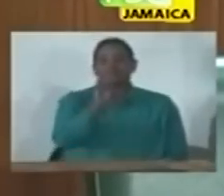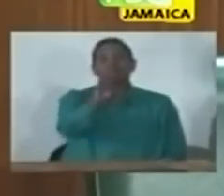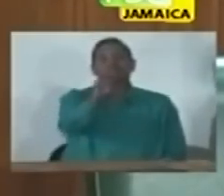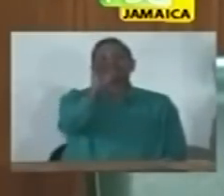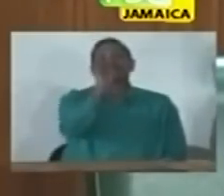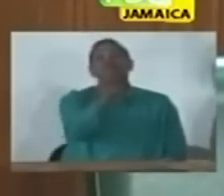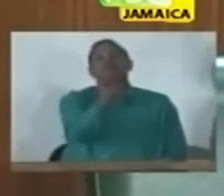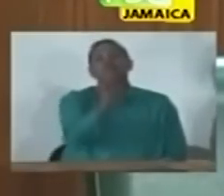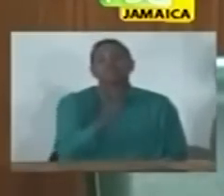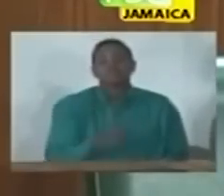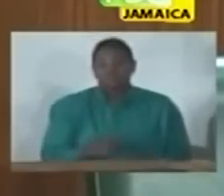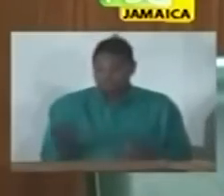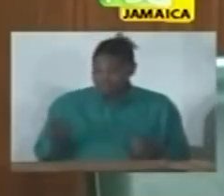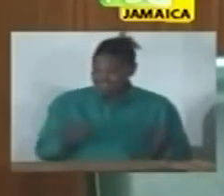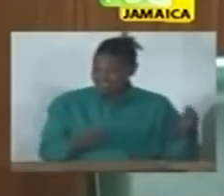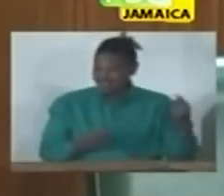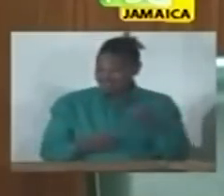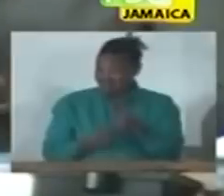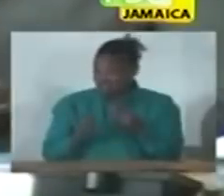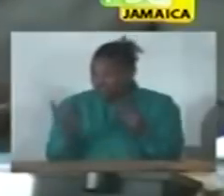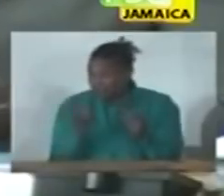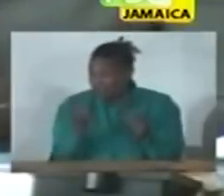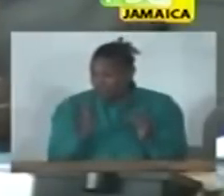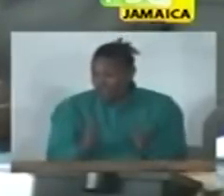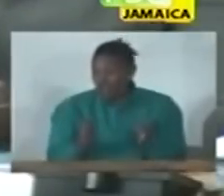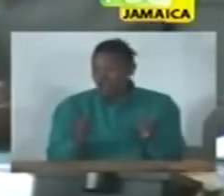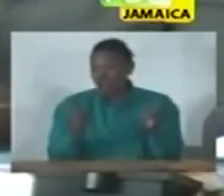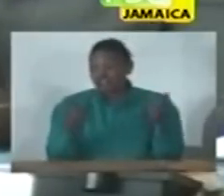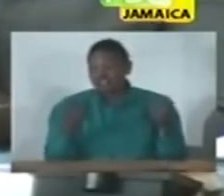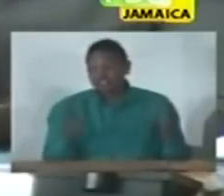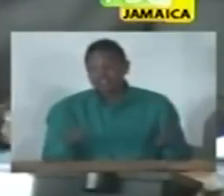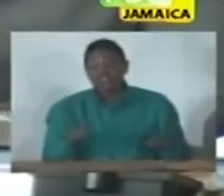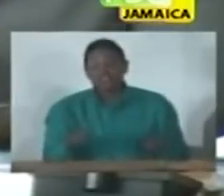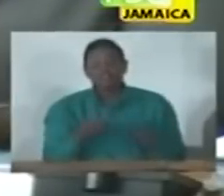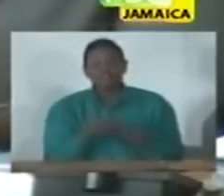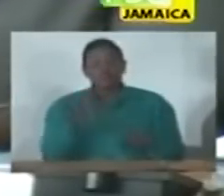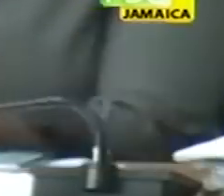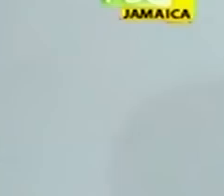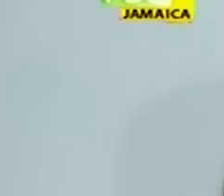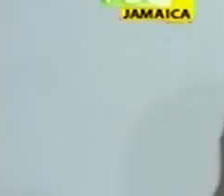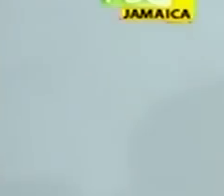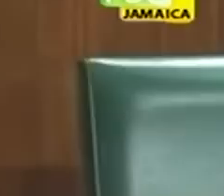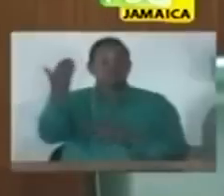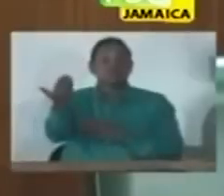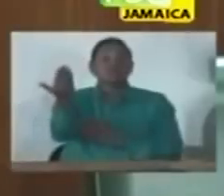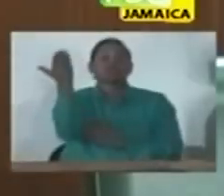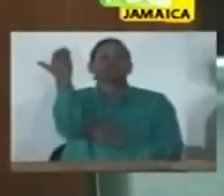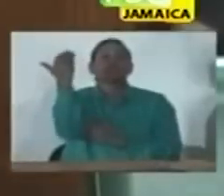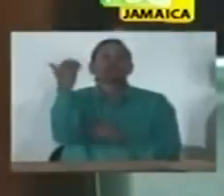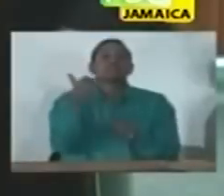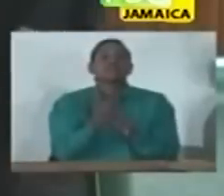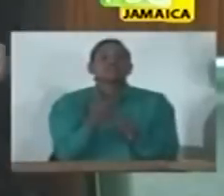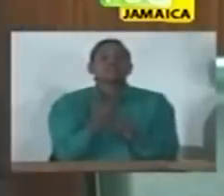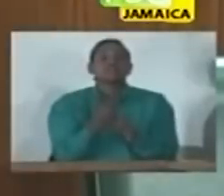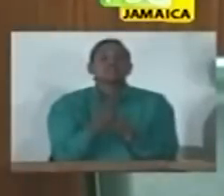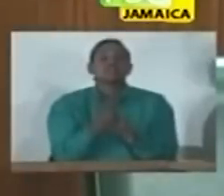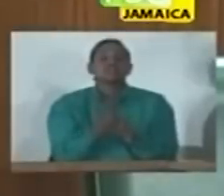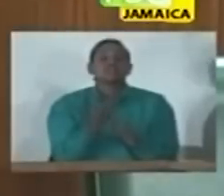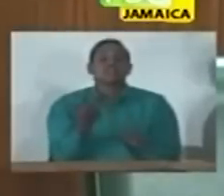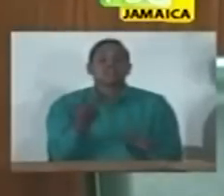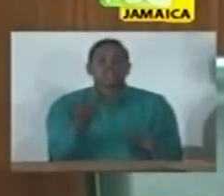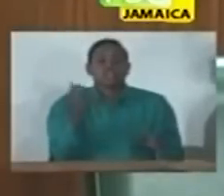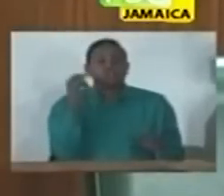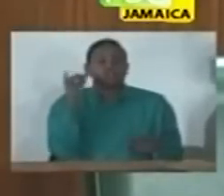Something as urgent as this from yesterday morning at least, and